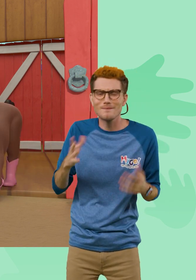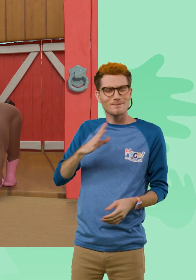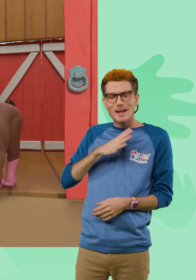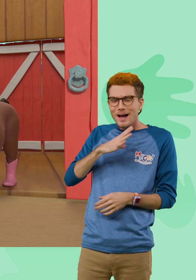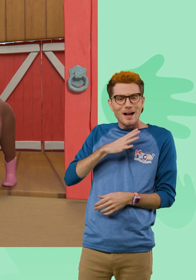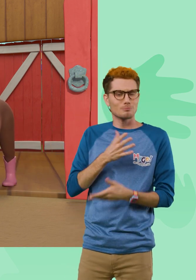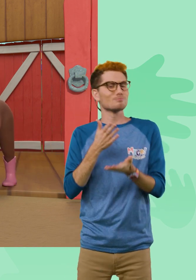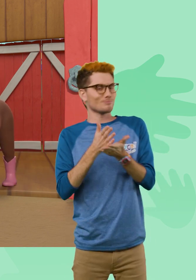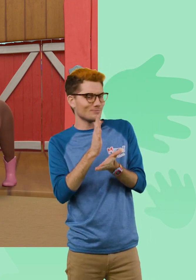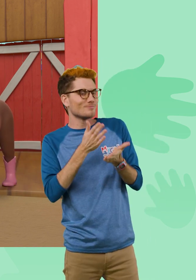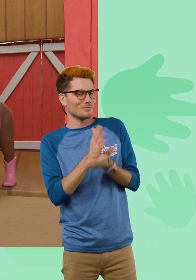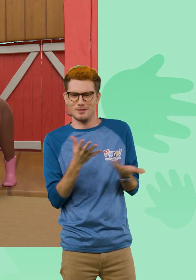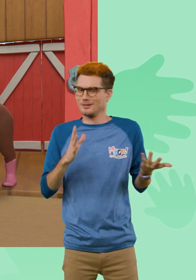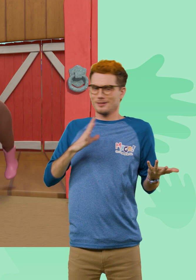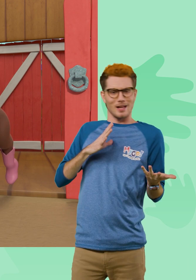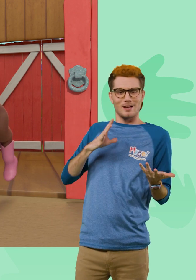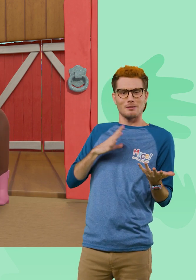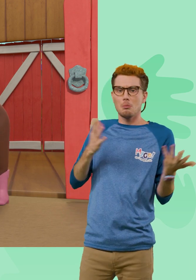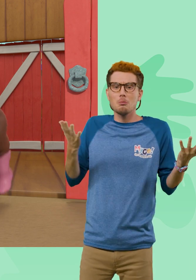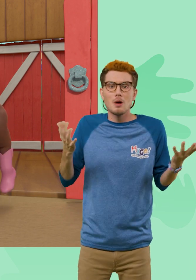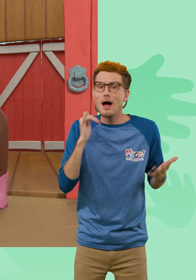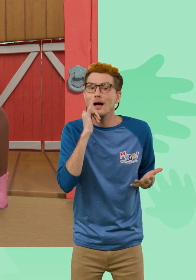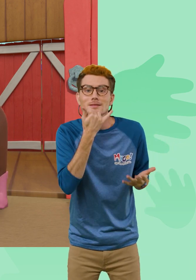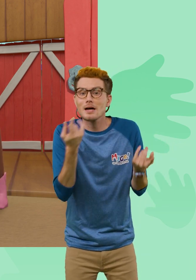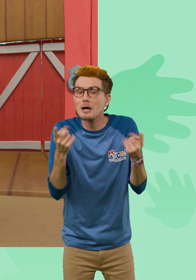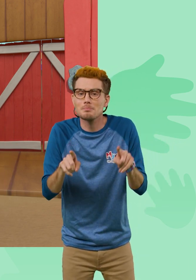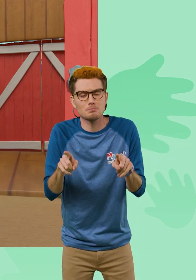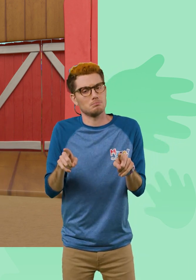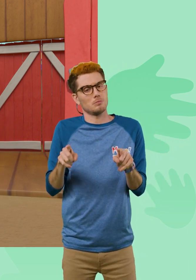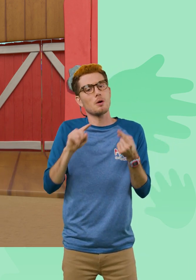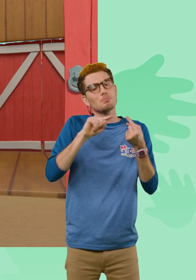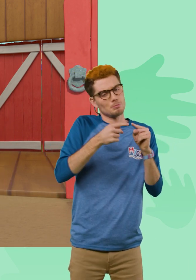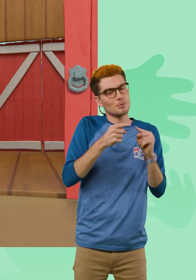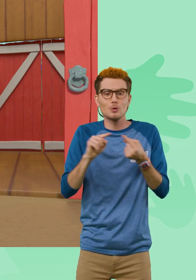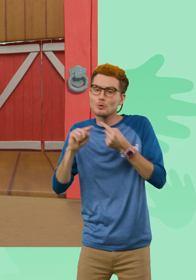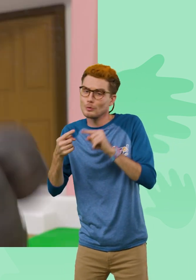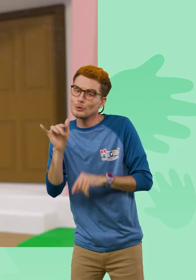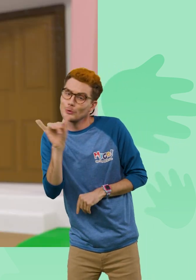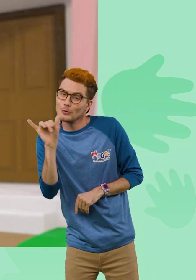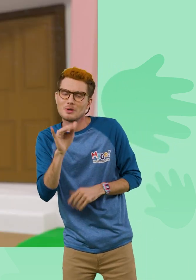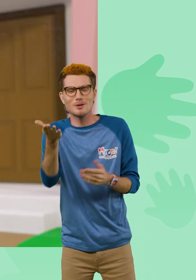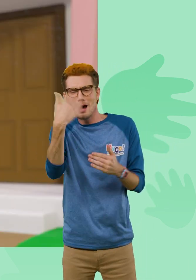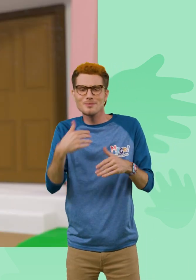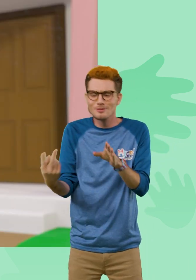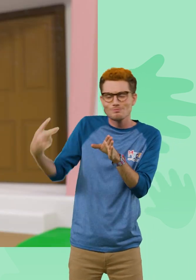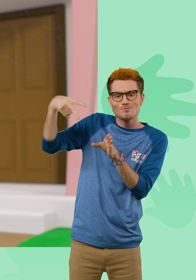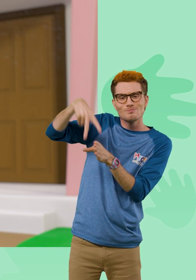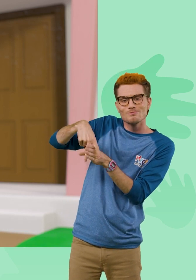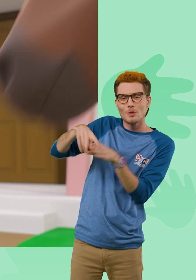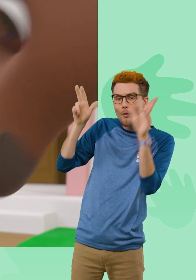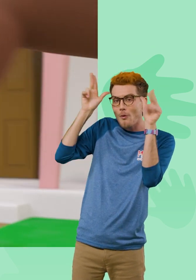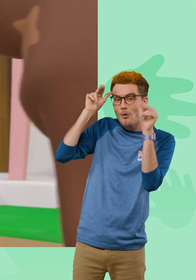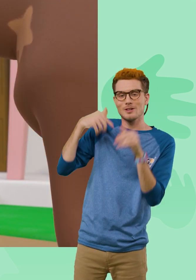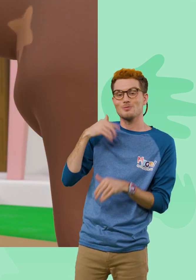happen, it's okay, it's okay. It's okay, accidents happen, boo-boos